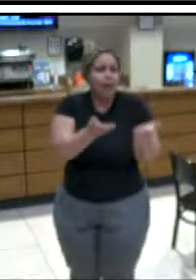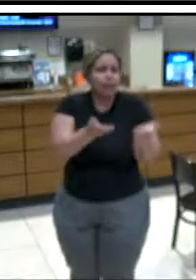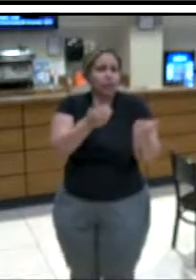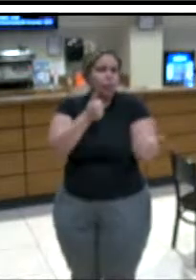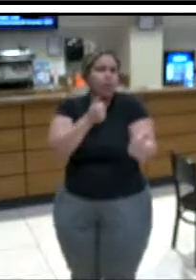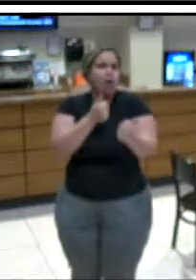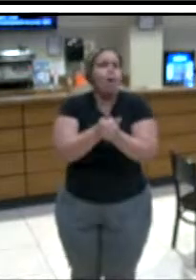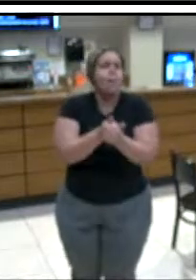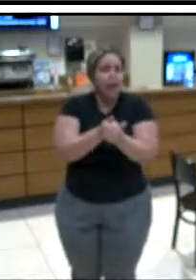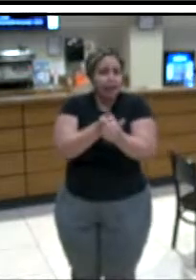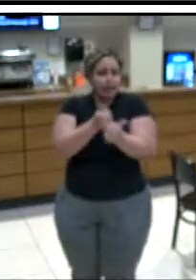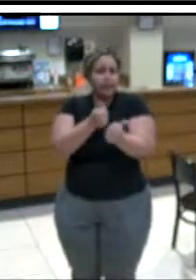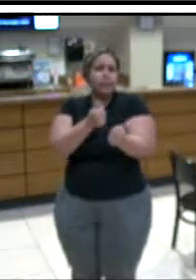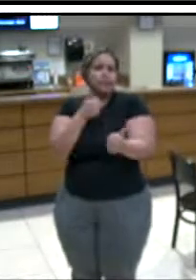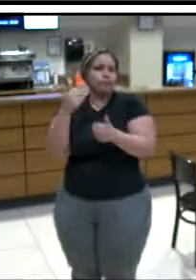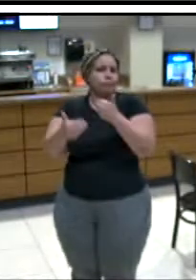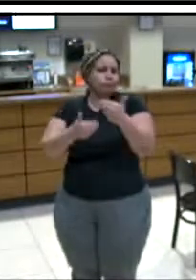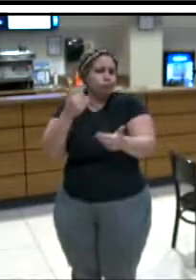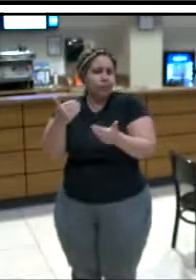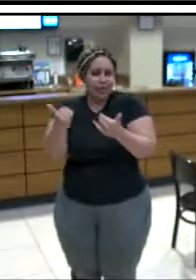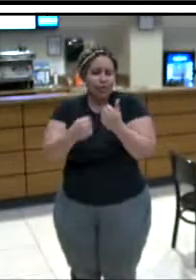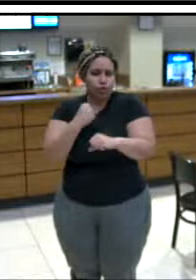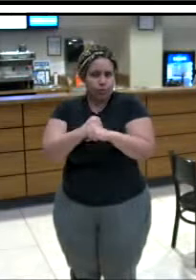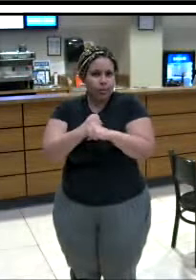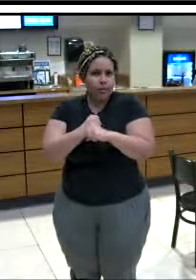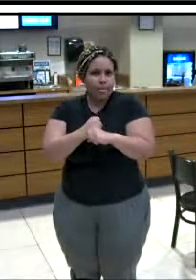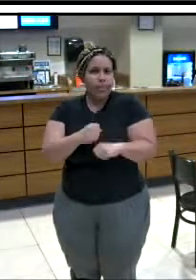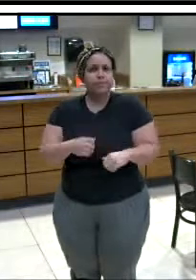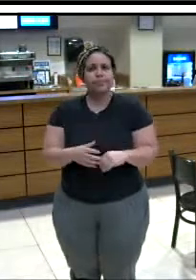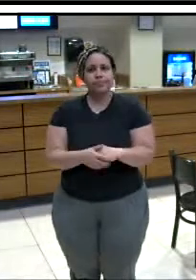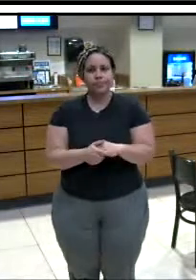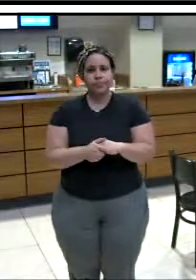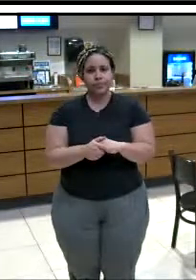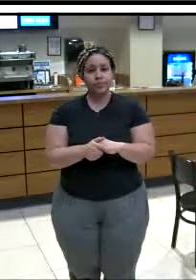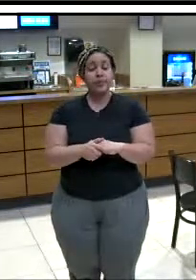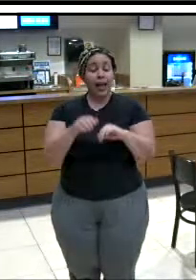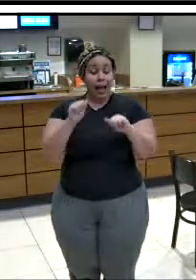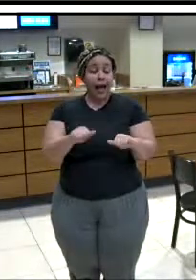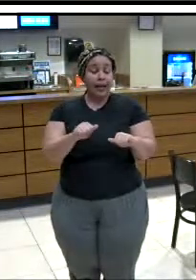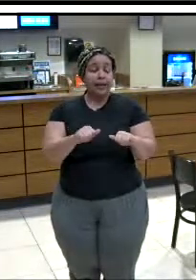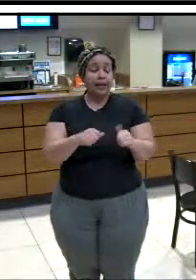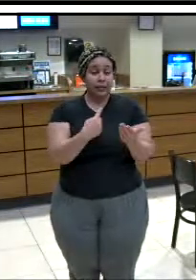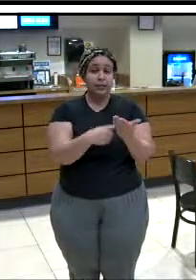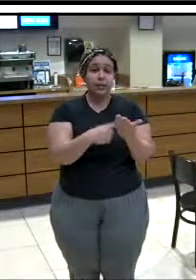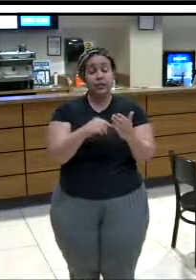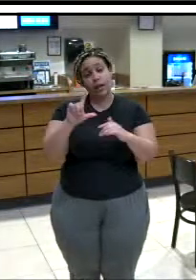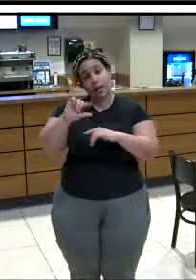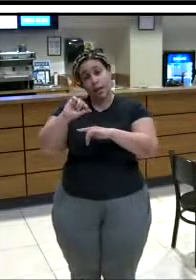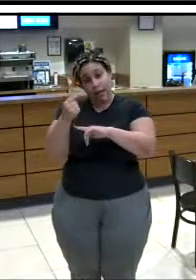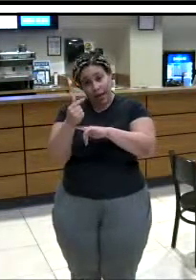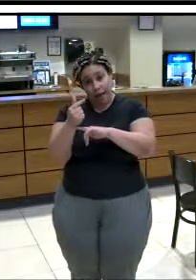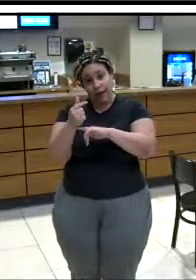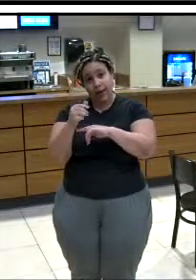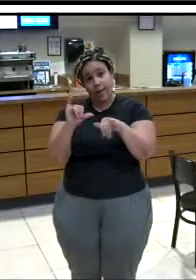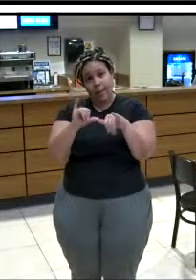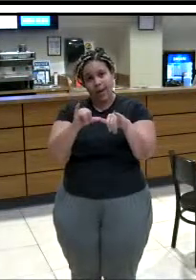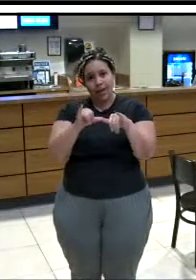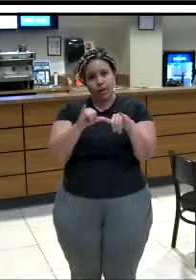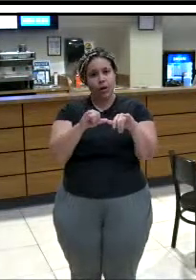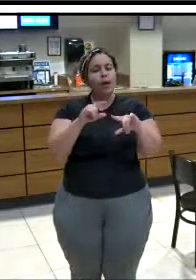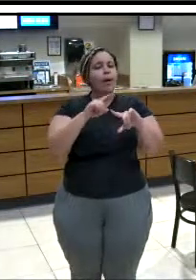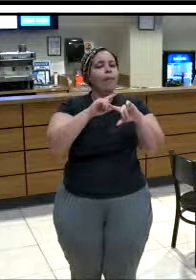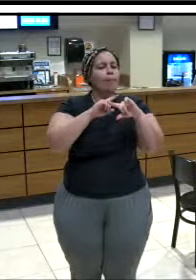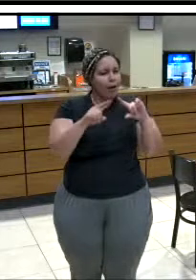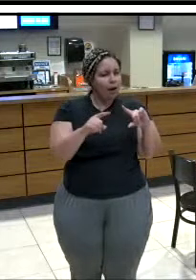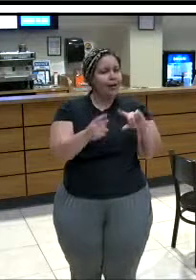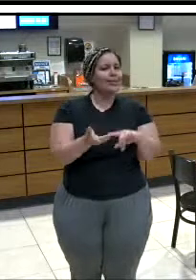on throughout the course of the year. Yes, we can tell you about the lag measures, but it's in the past. It can't be influenced. We